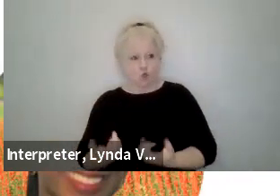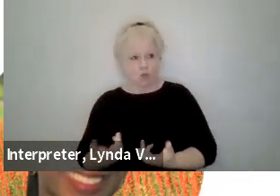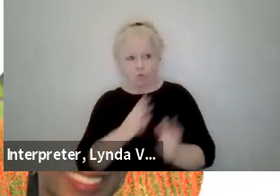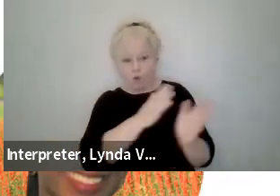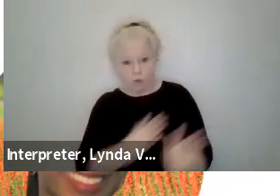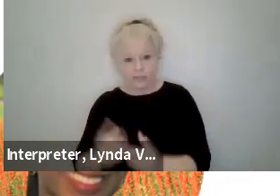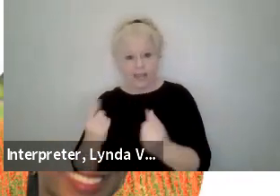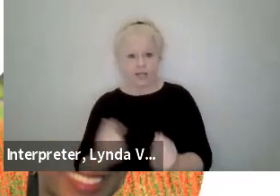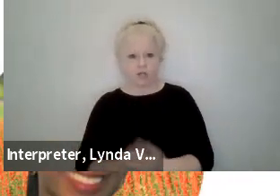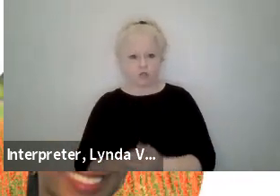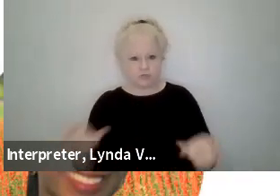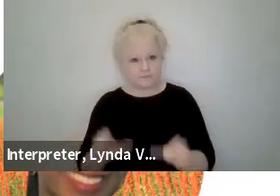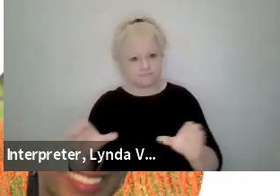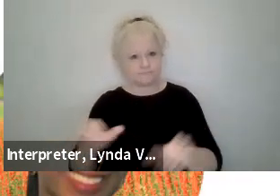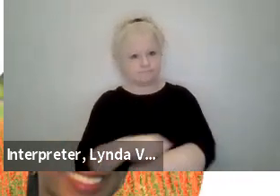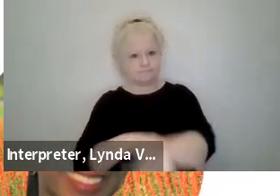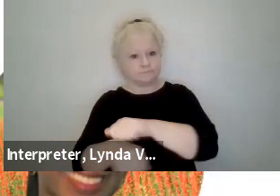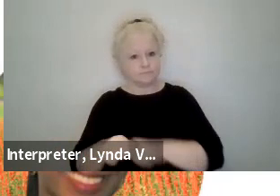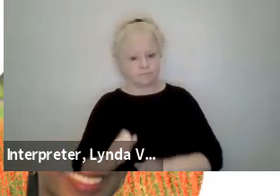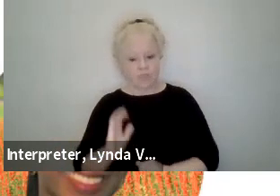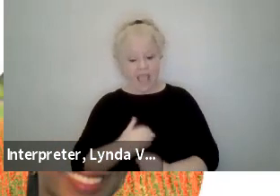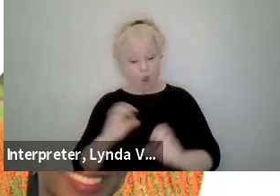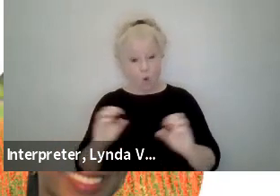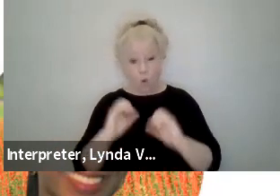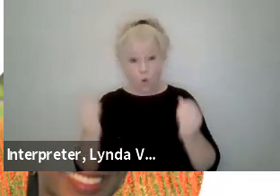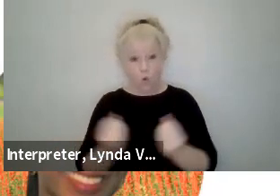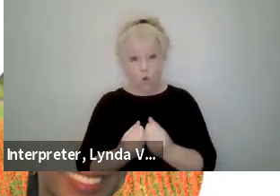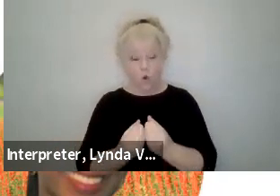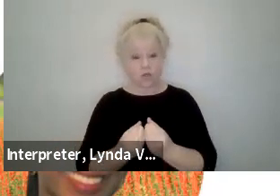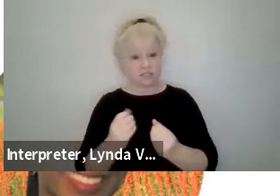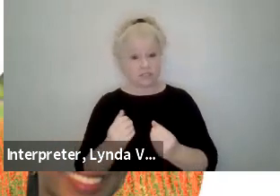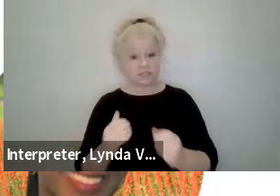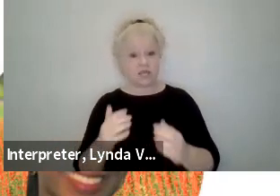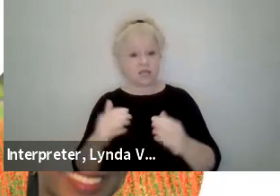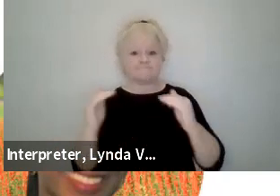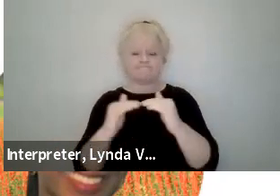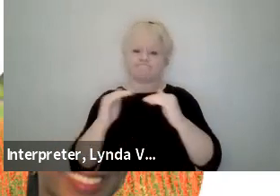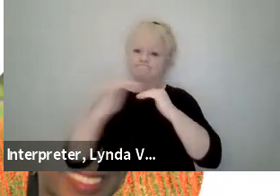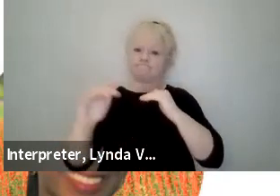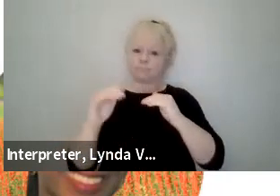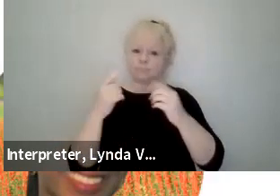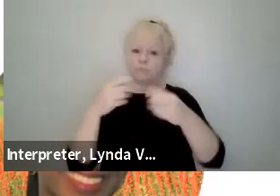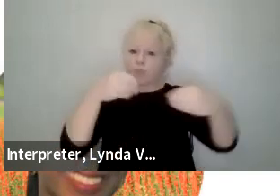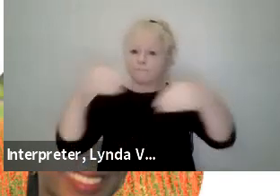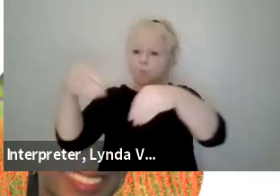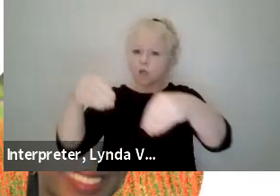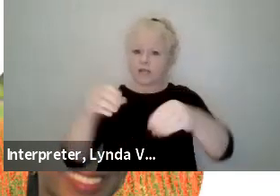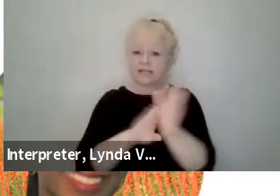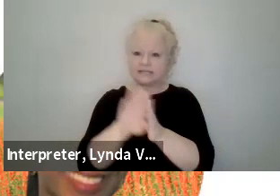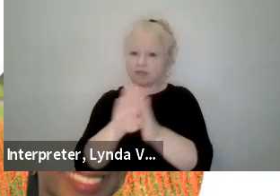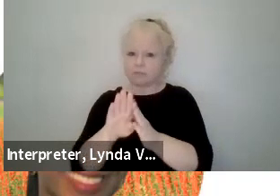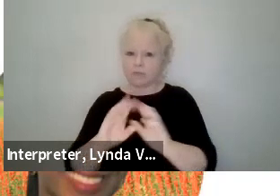planning on doing. And we as an organization maintain our level of success in marketing and development